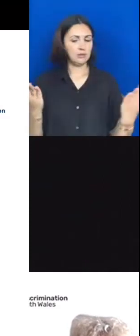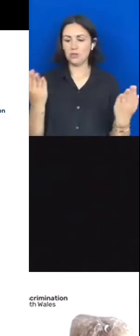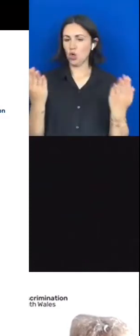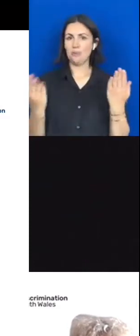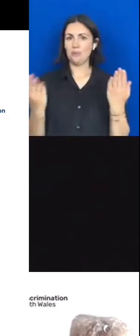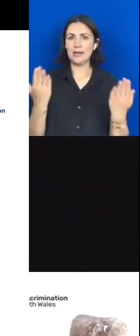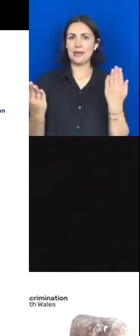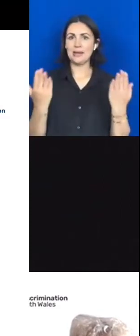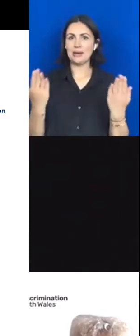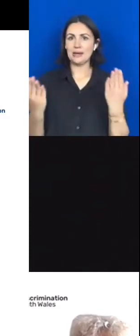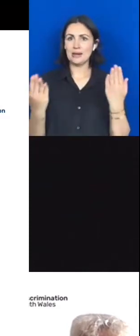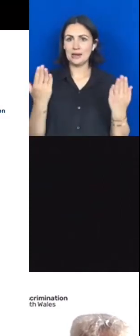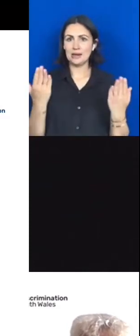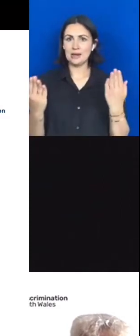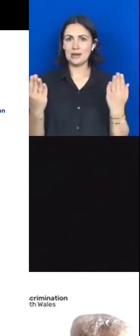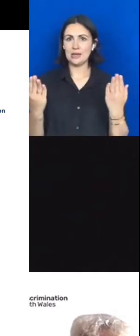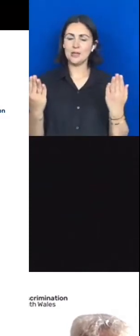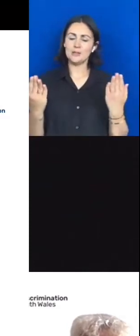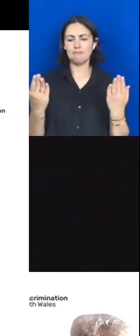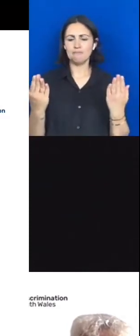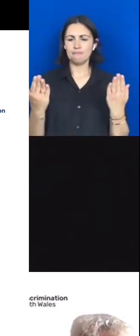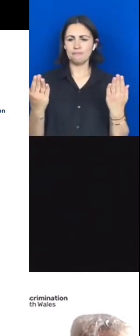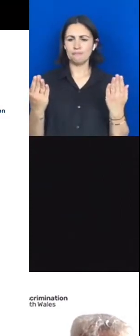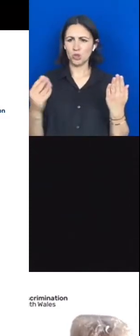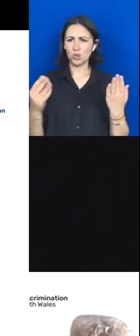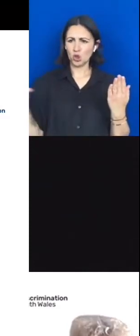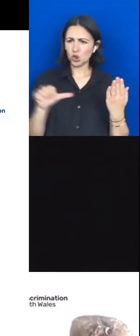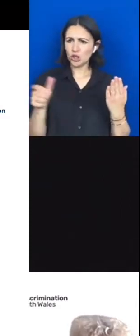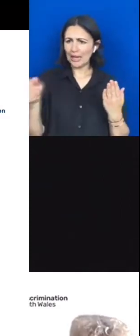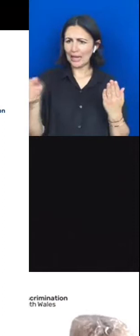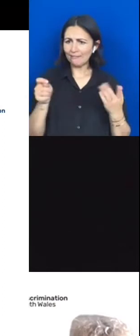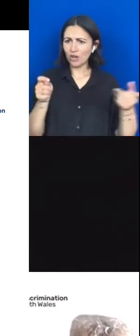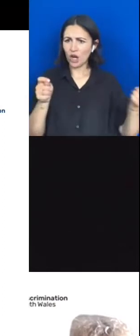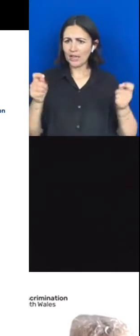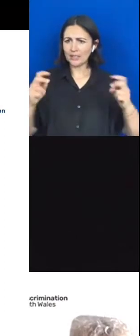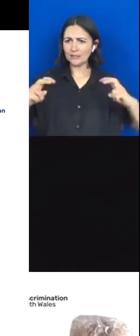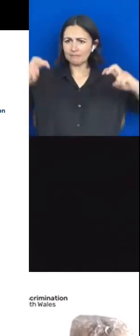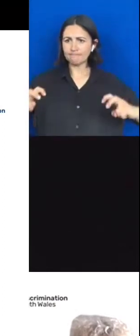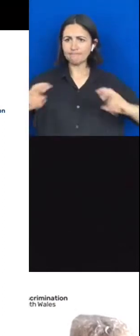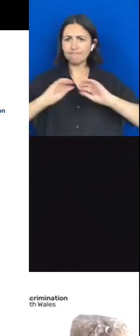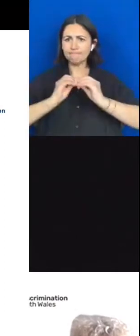to try and help the parties resolve the complaint by conciliation.